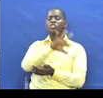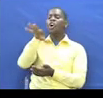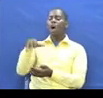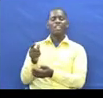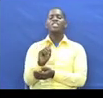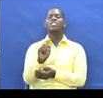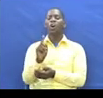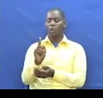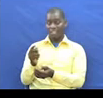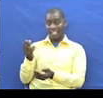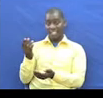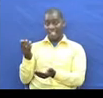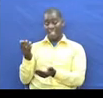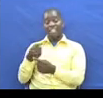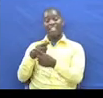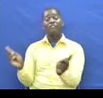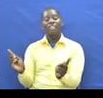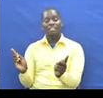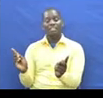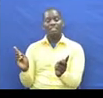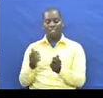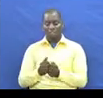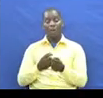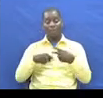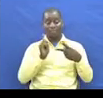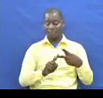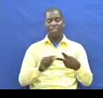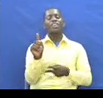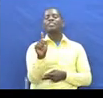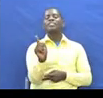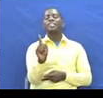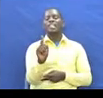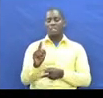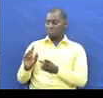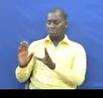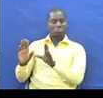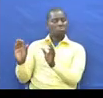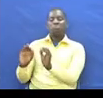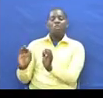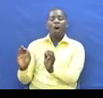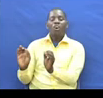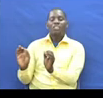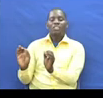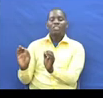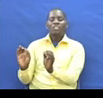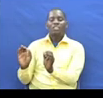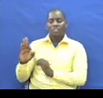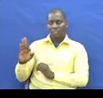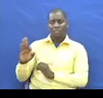which has appeared in 2 different ordered pairs. So the second one is not.